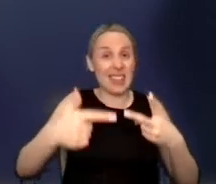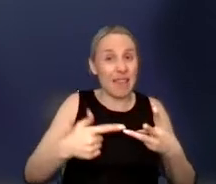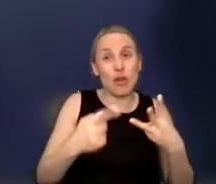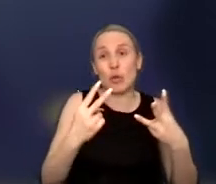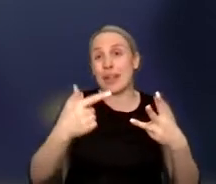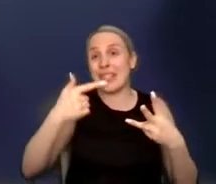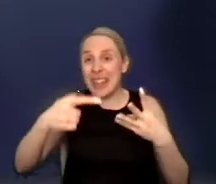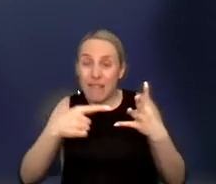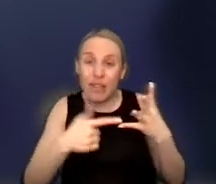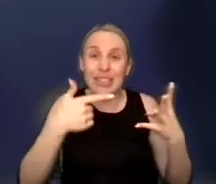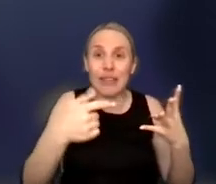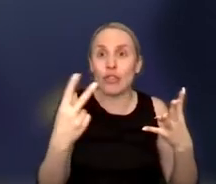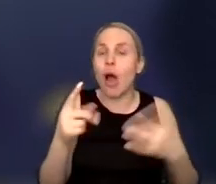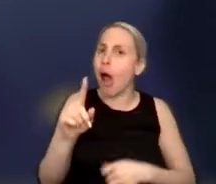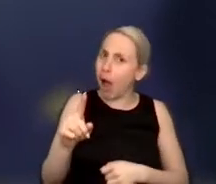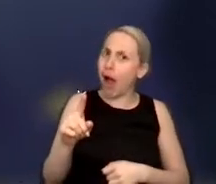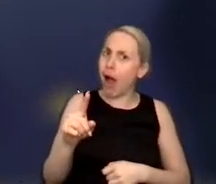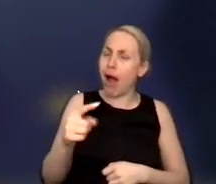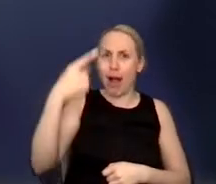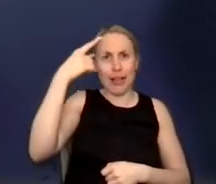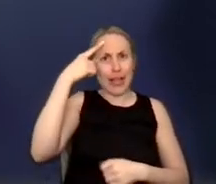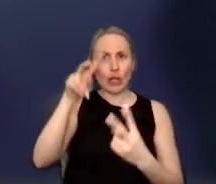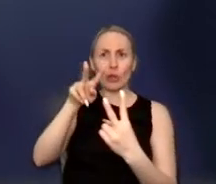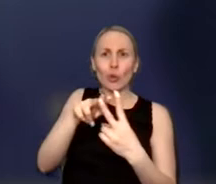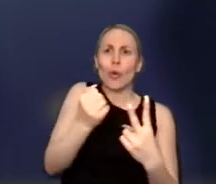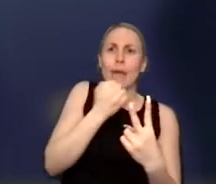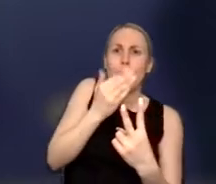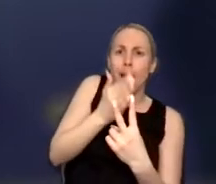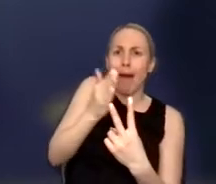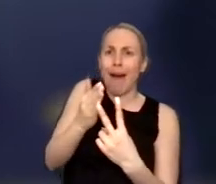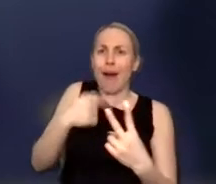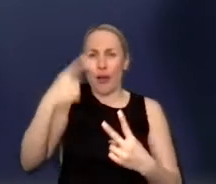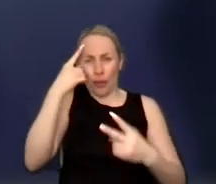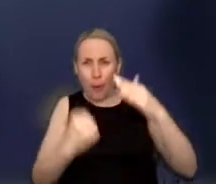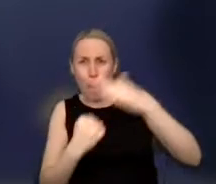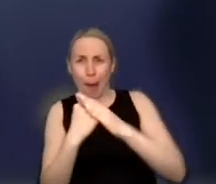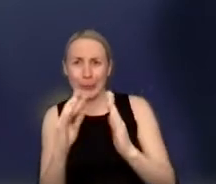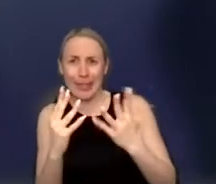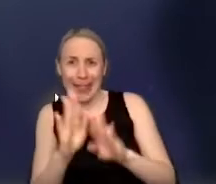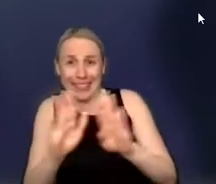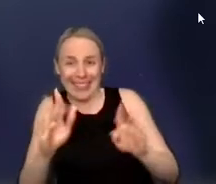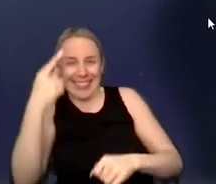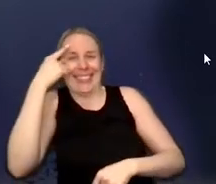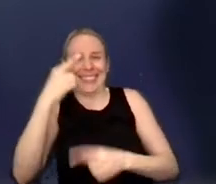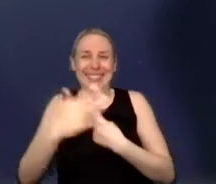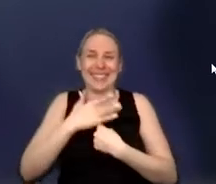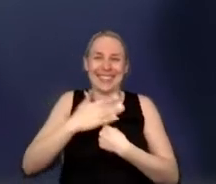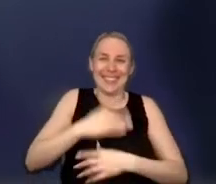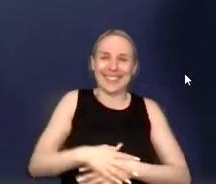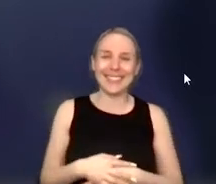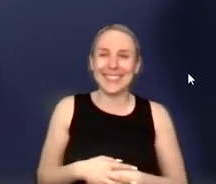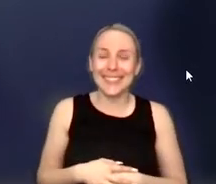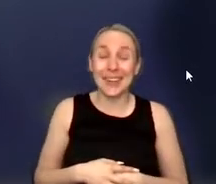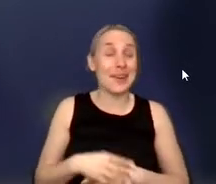27, 72. Wow. Oh, I totally didn't even think about two-digit numbers. Well. 6, 4, 20. You can go that far? 9. Damn, that's blowing my